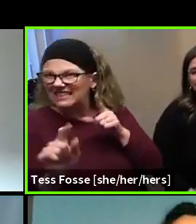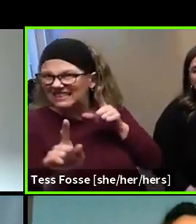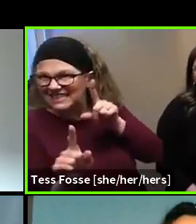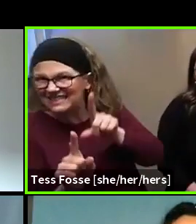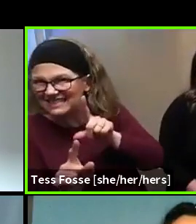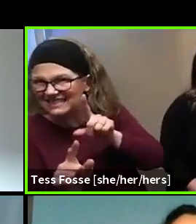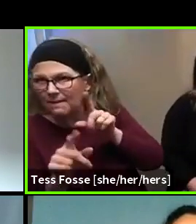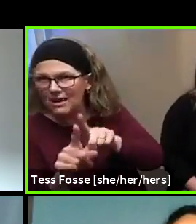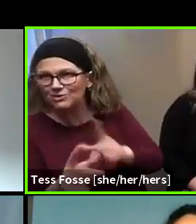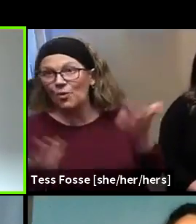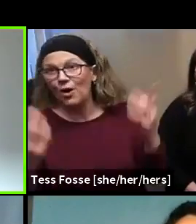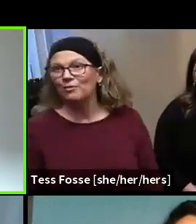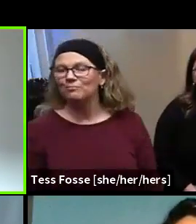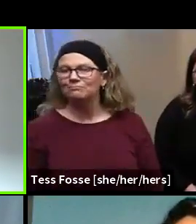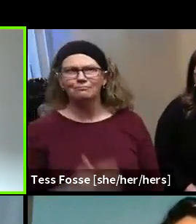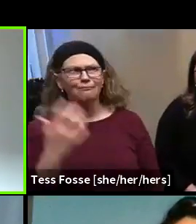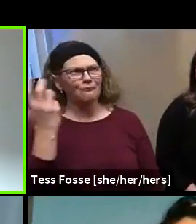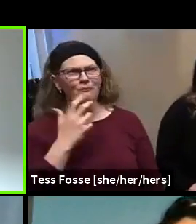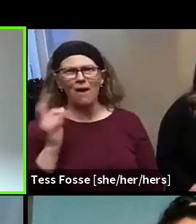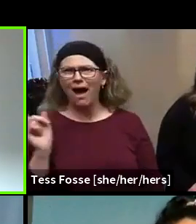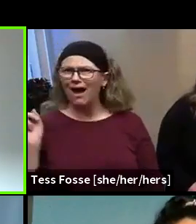mentor. Oh, wow.